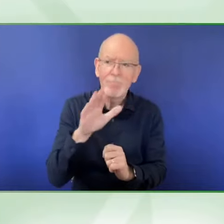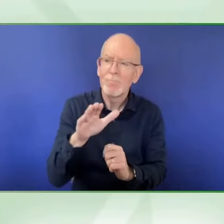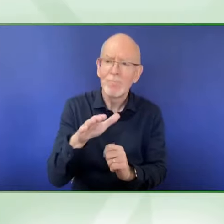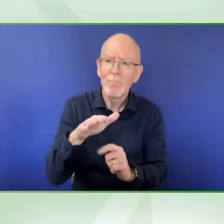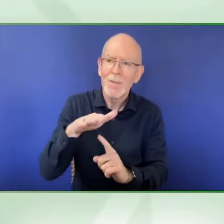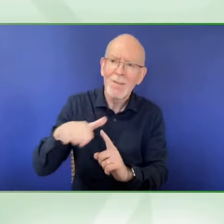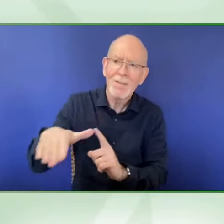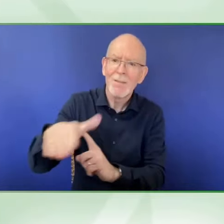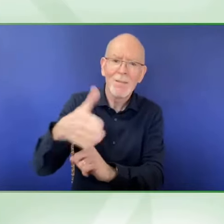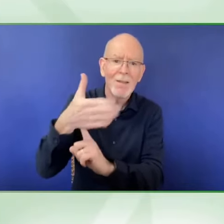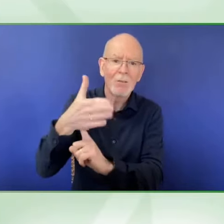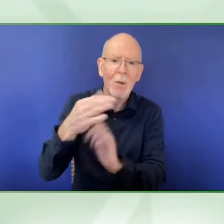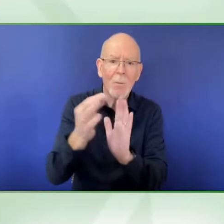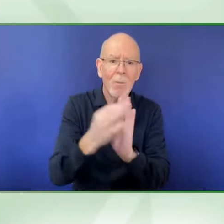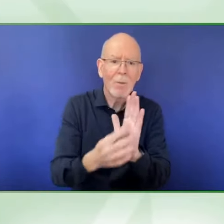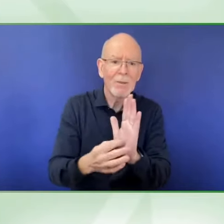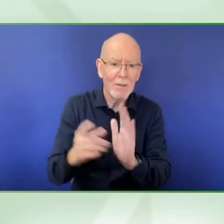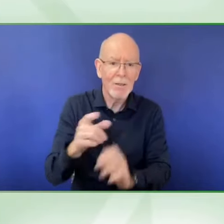astronomical research?